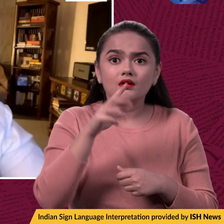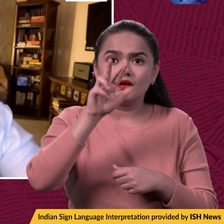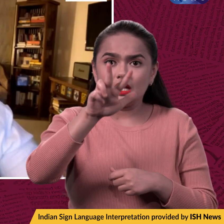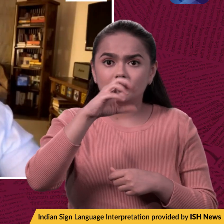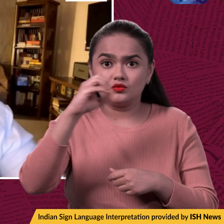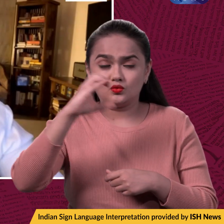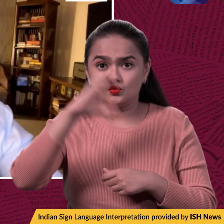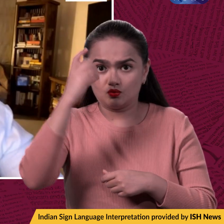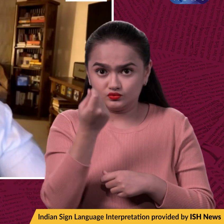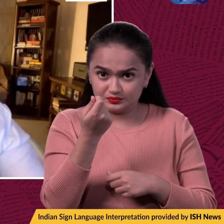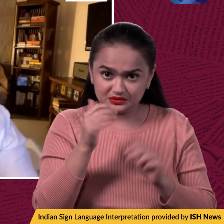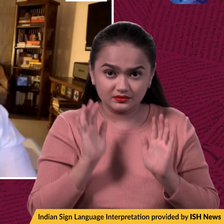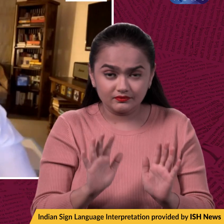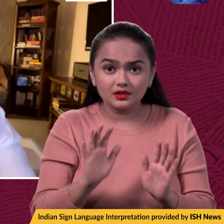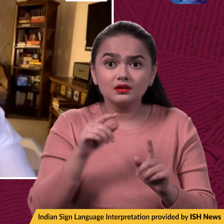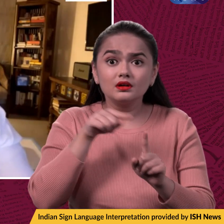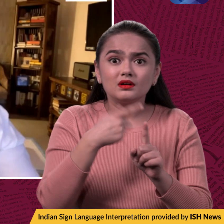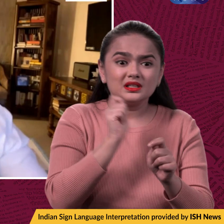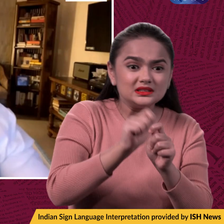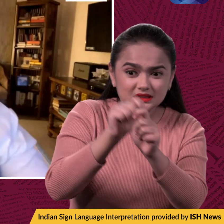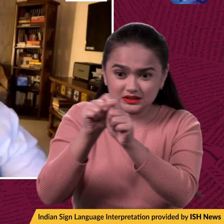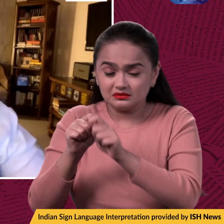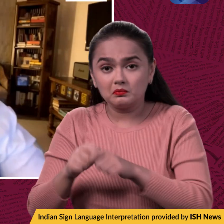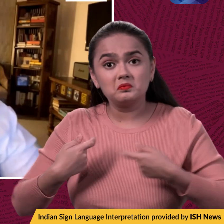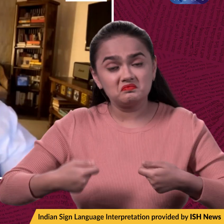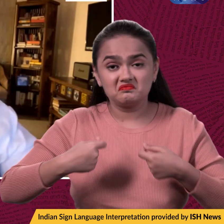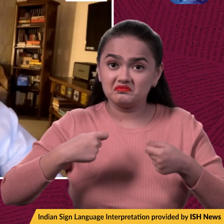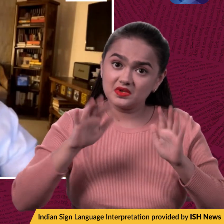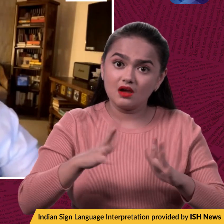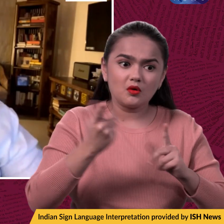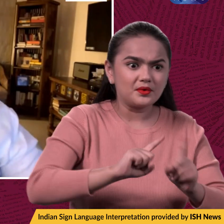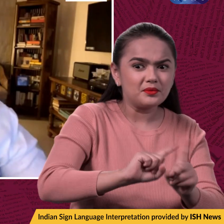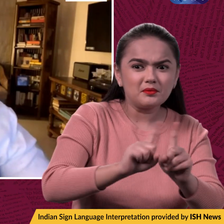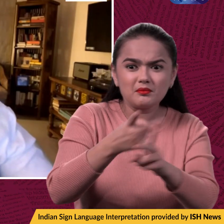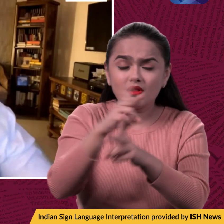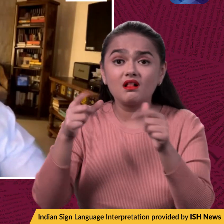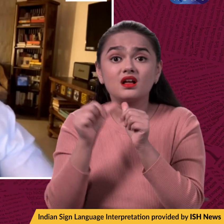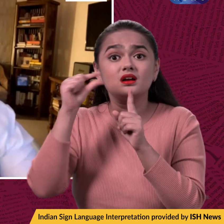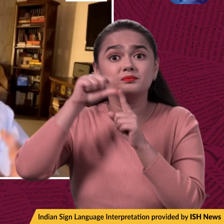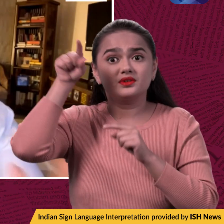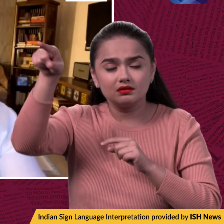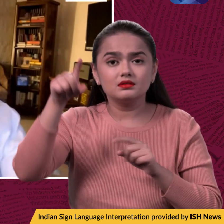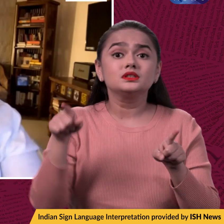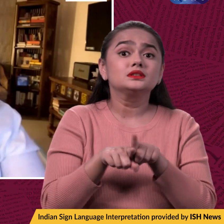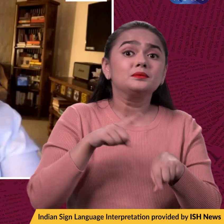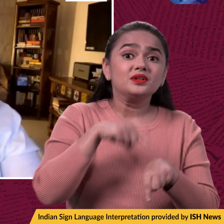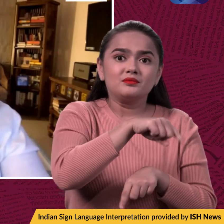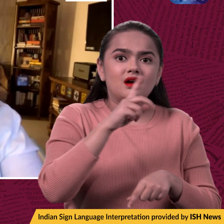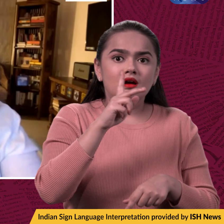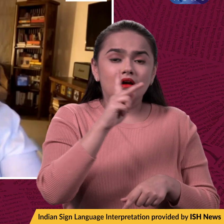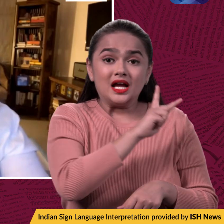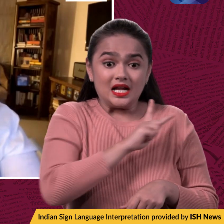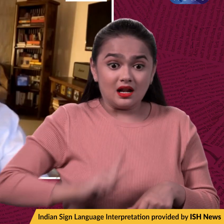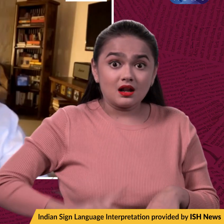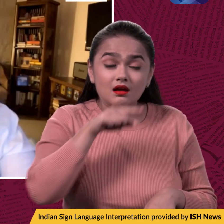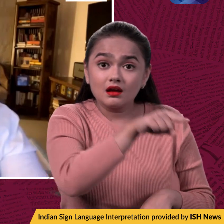about 800 crore rupees worth of repairs will be required on the roads in Andhra Pradesh. Meanwhile, taking a look at